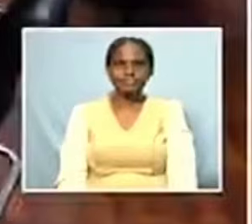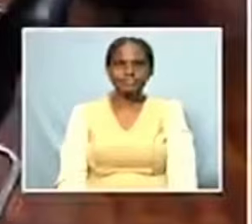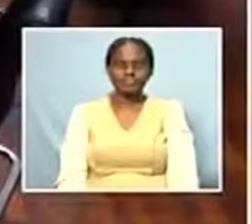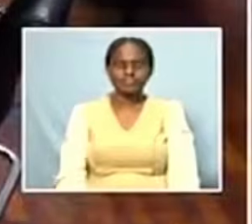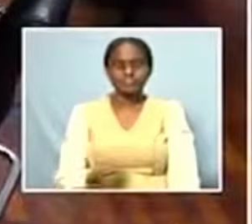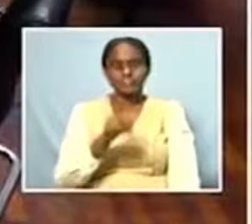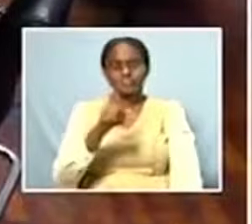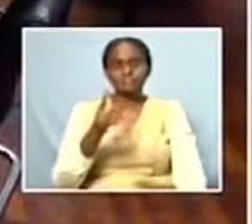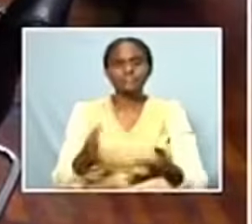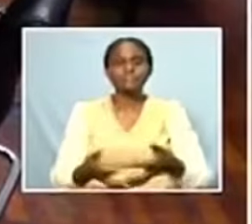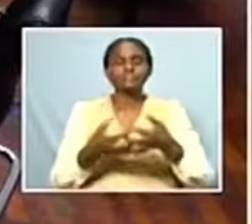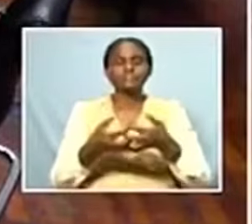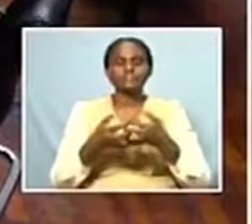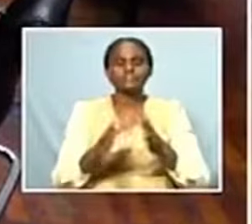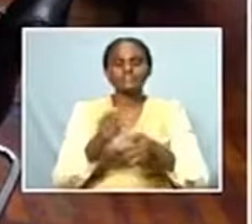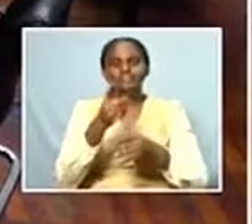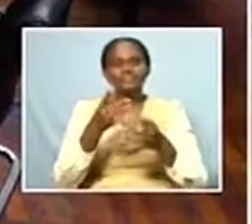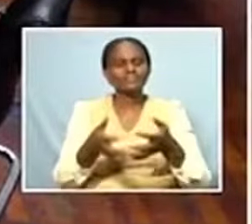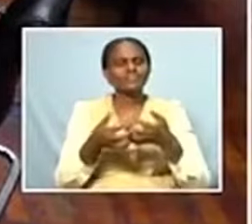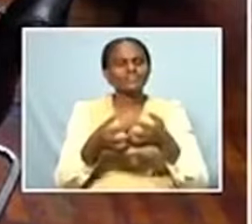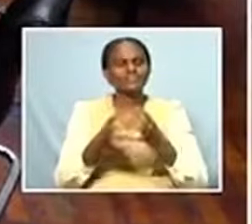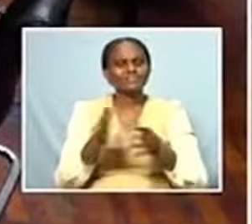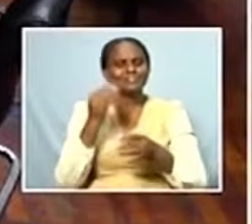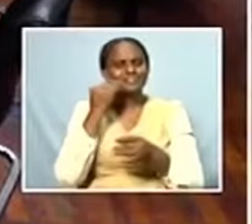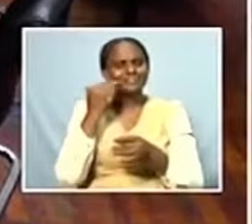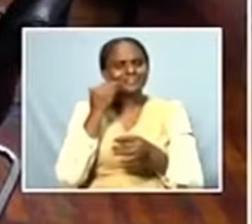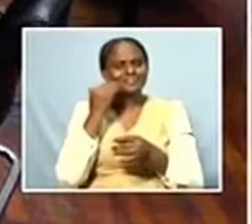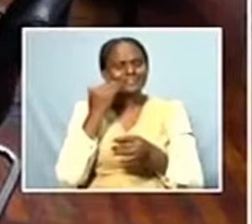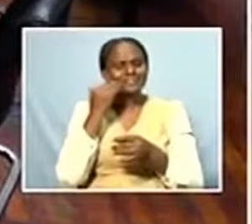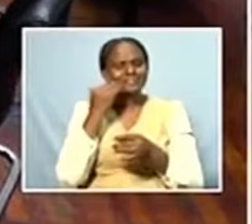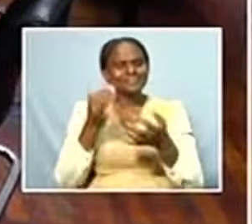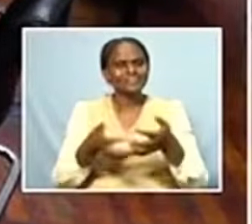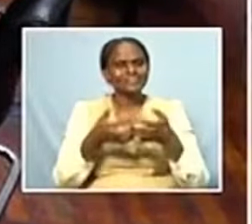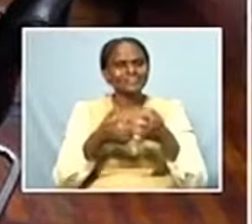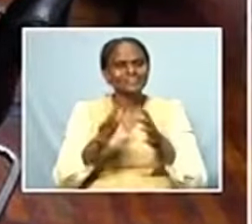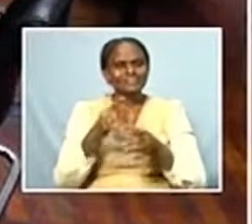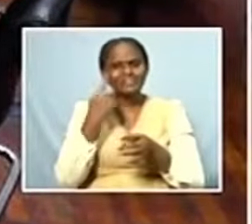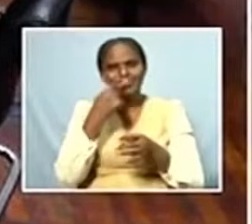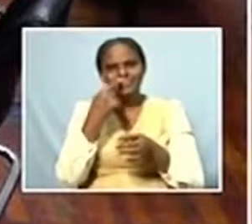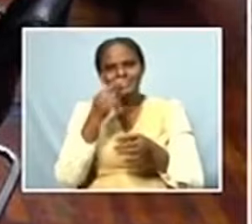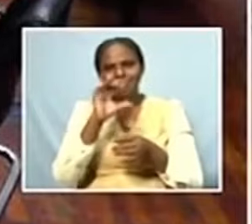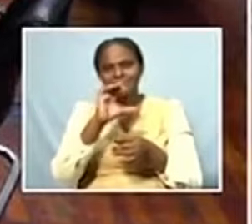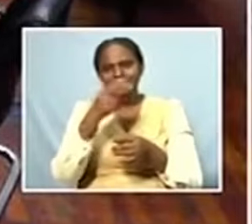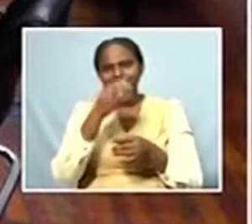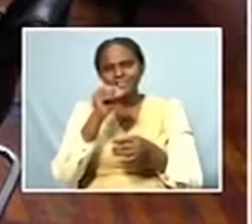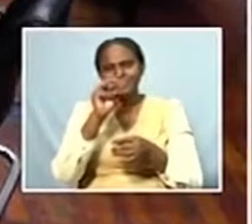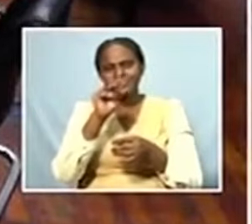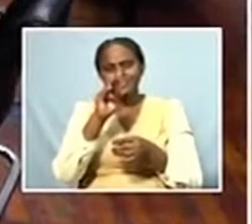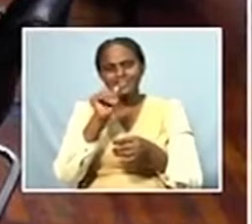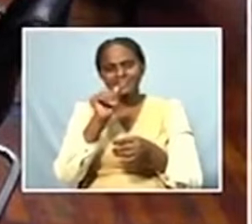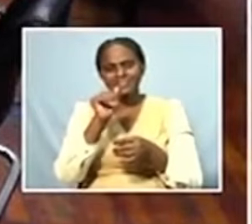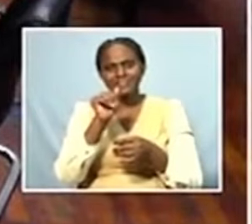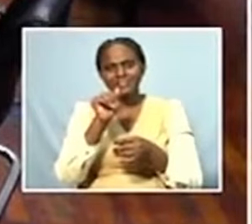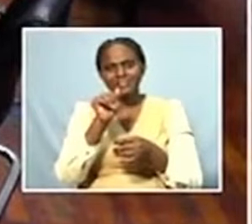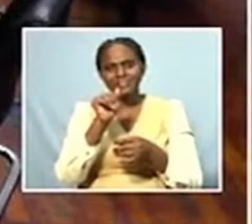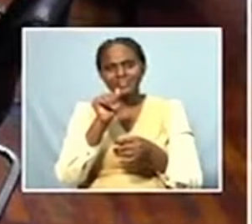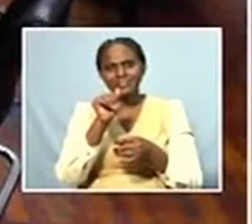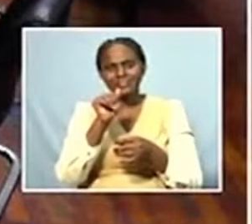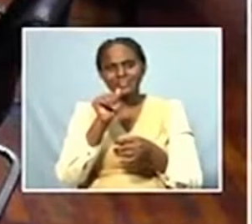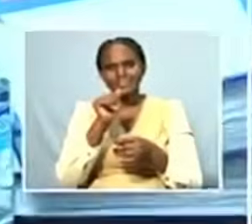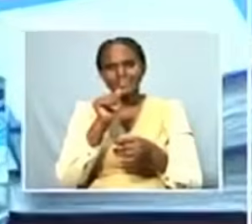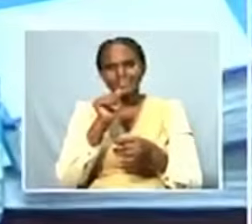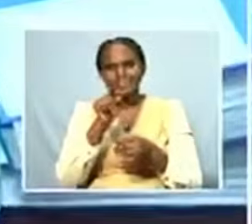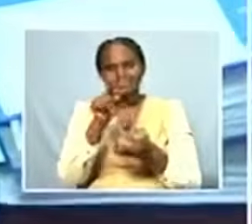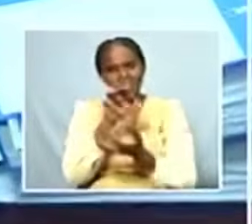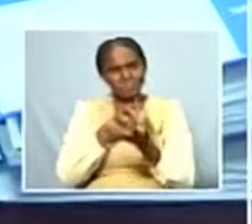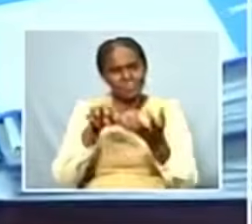your engineer, sorry, engineer? Yes. Engineer who? Chomba. Engineer Chomba, I think you're confusing